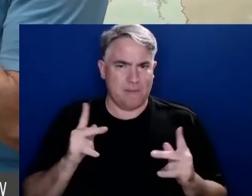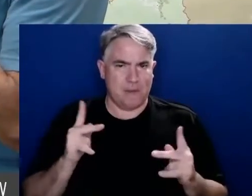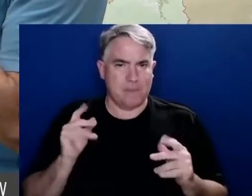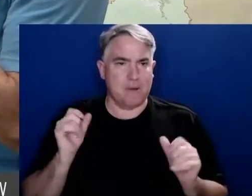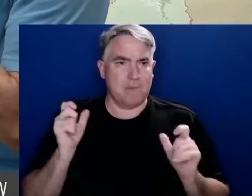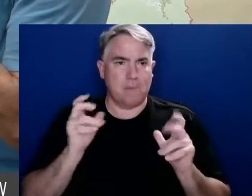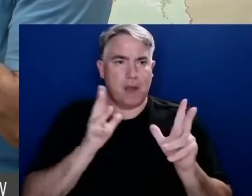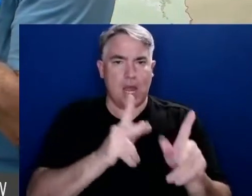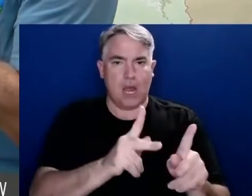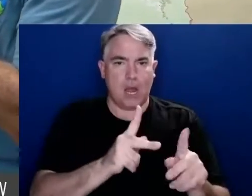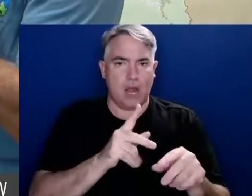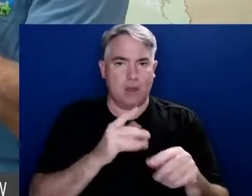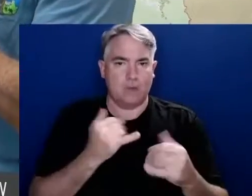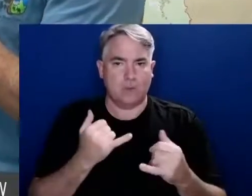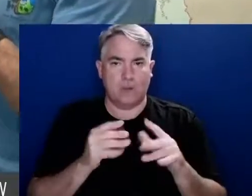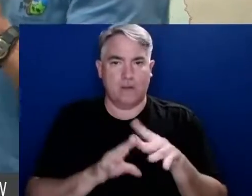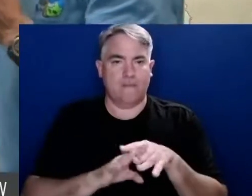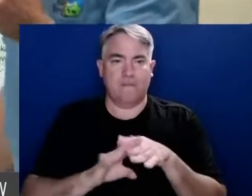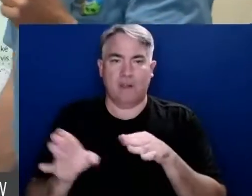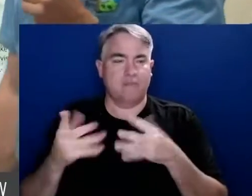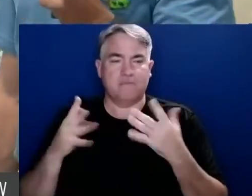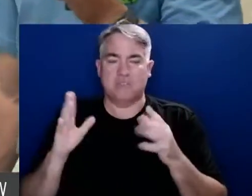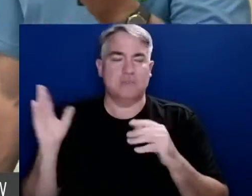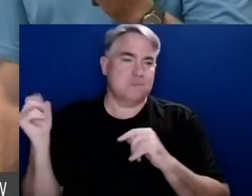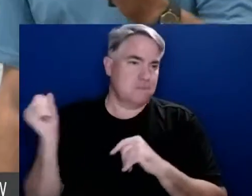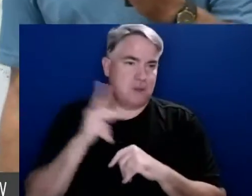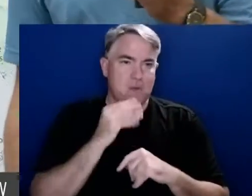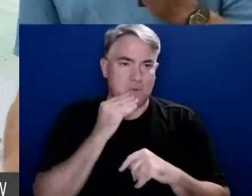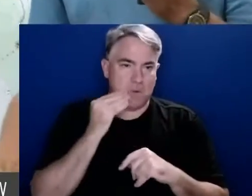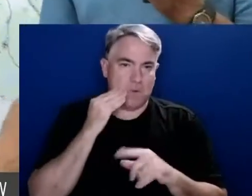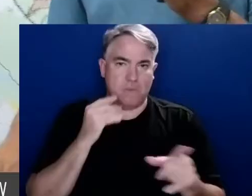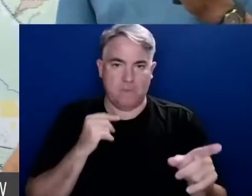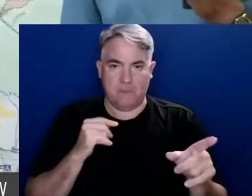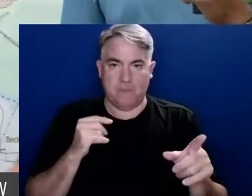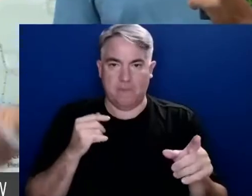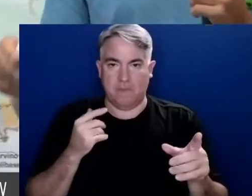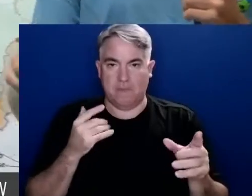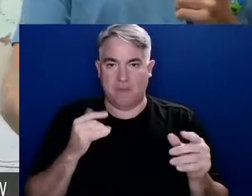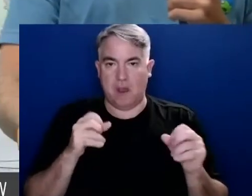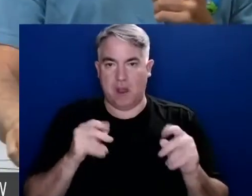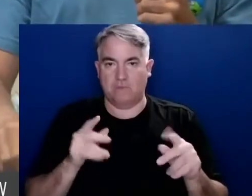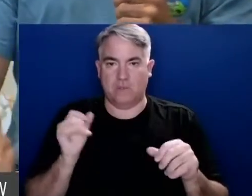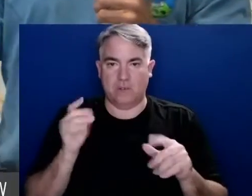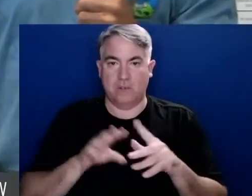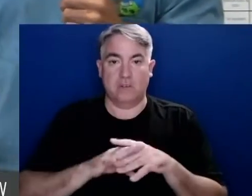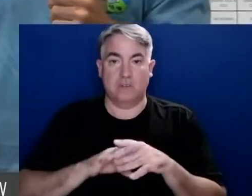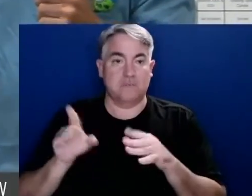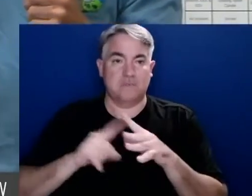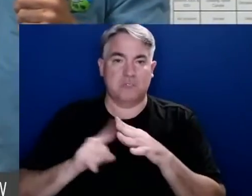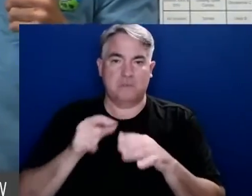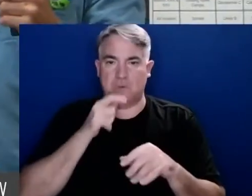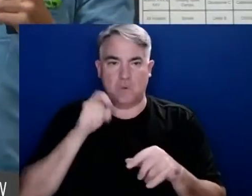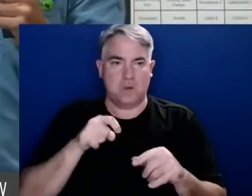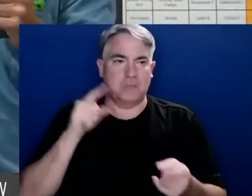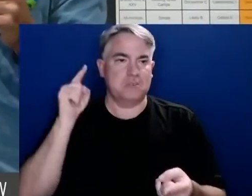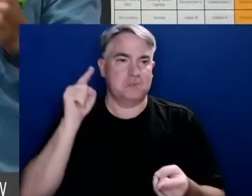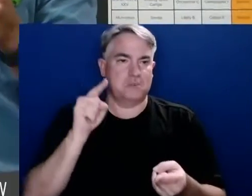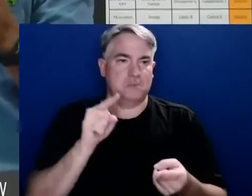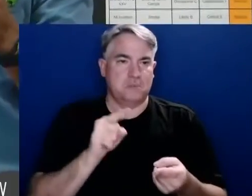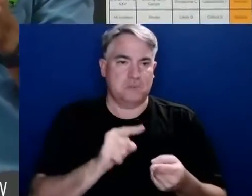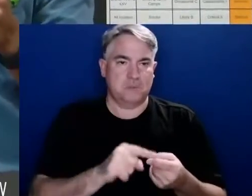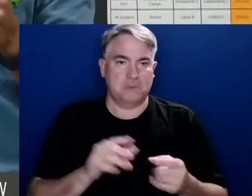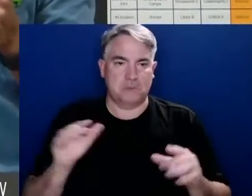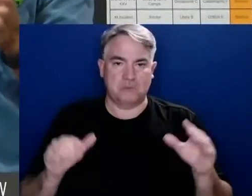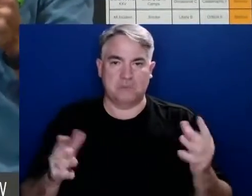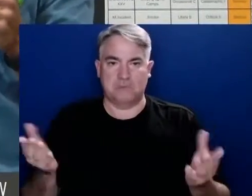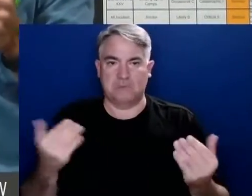this fire's opportunity to escape, it's going down every single day. It went down a little bit today. Every time those guys get in there, they're rock hopping,